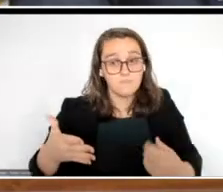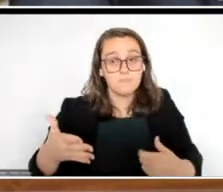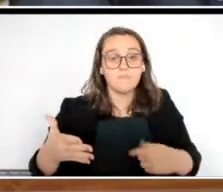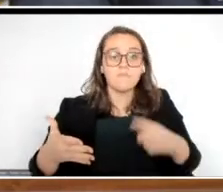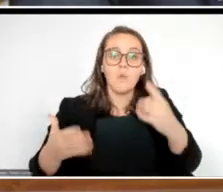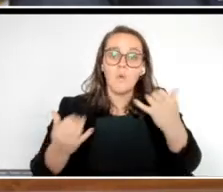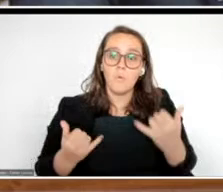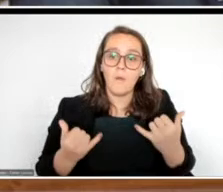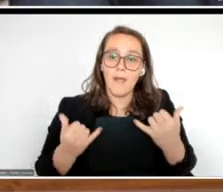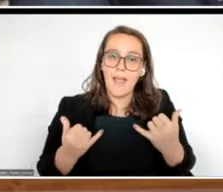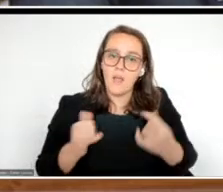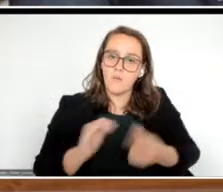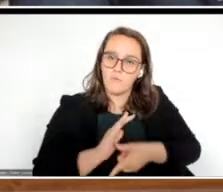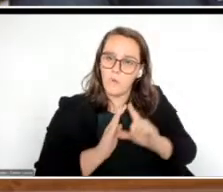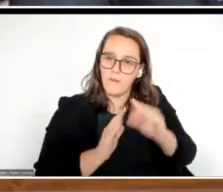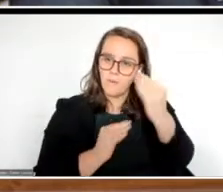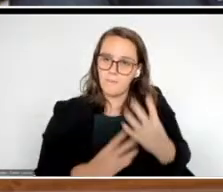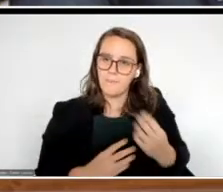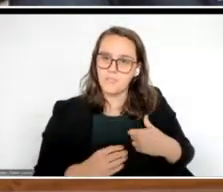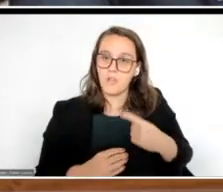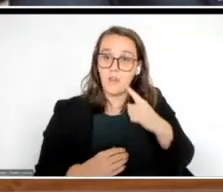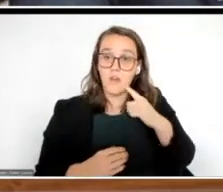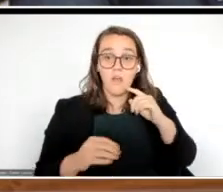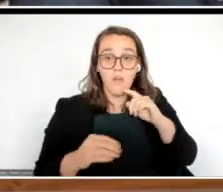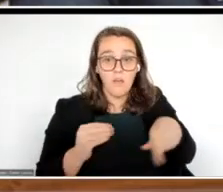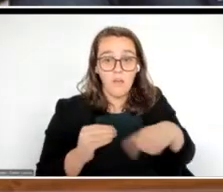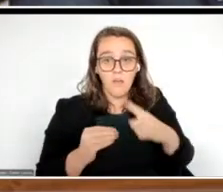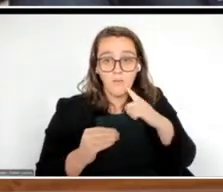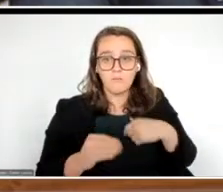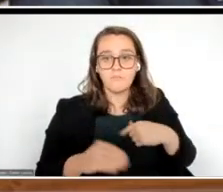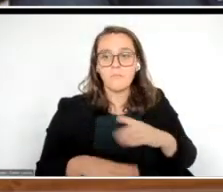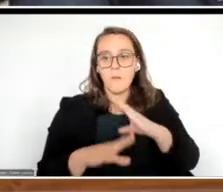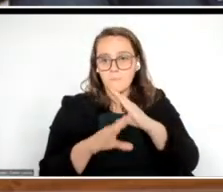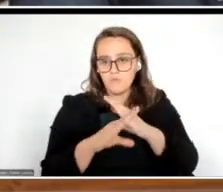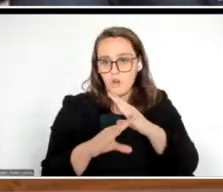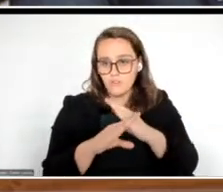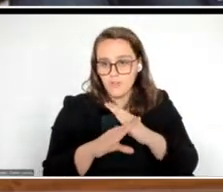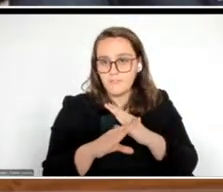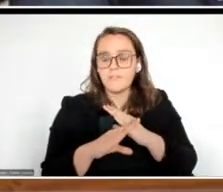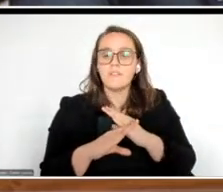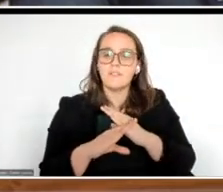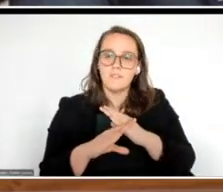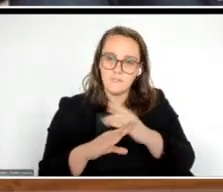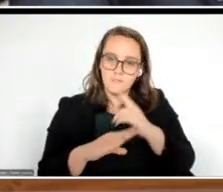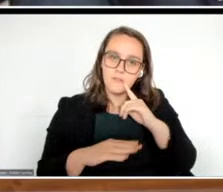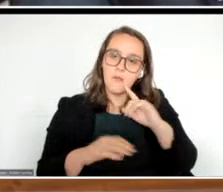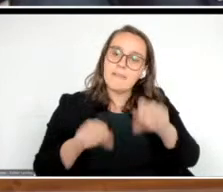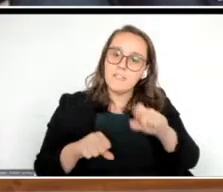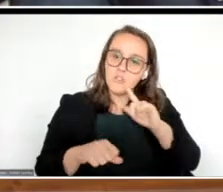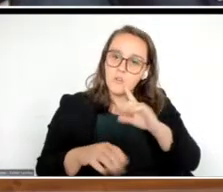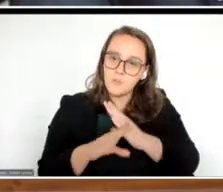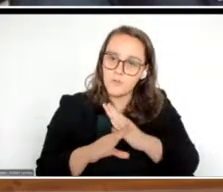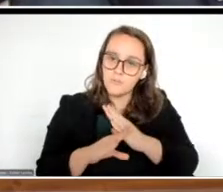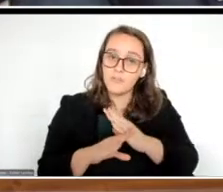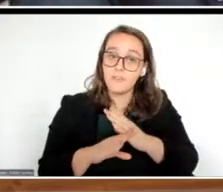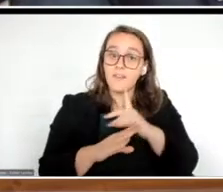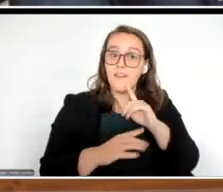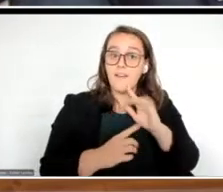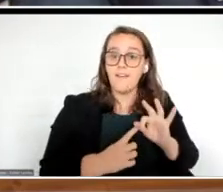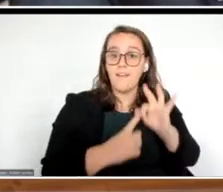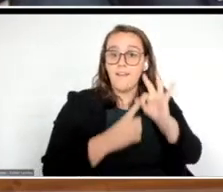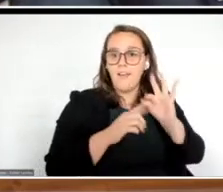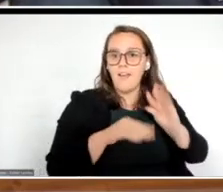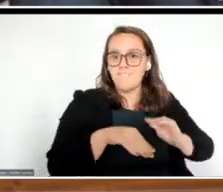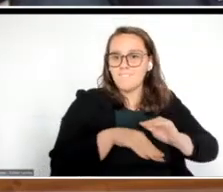obstruction on this issue, including testimony about advice given not to tell the committee about